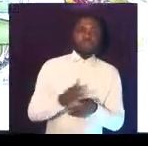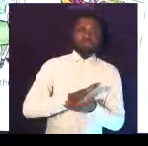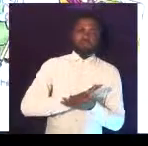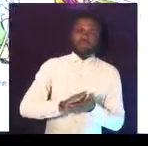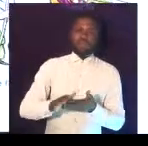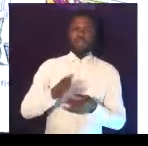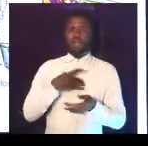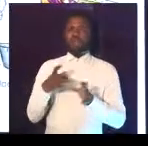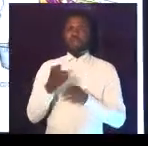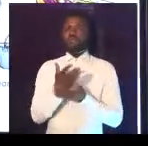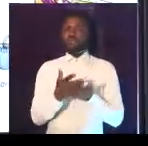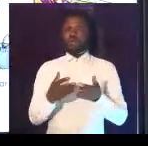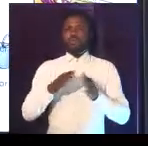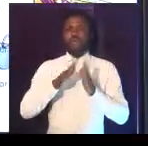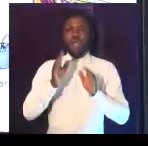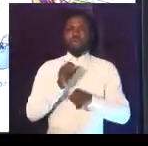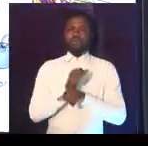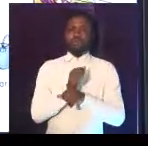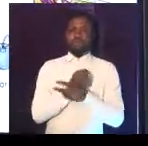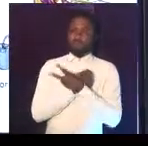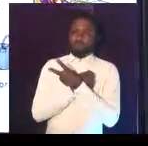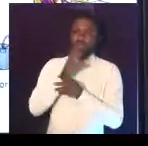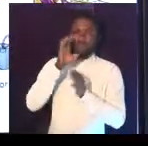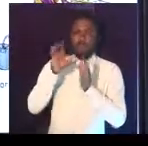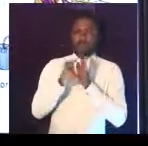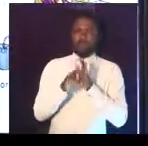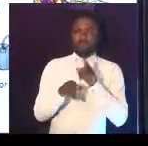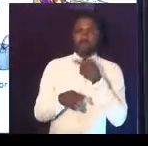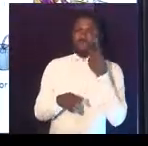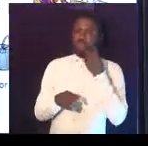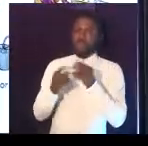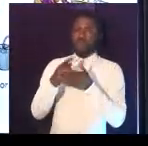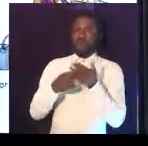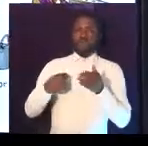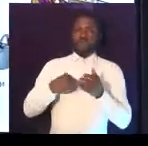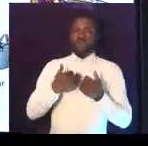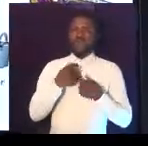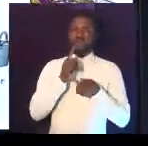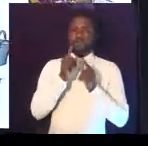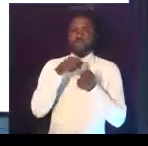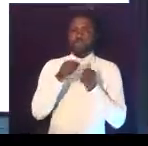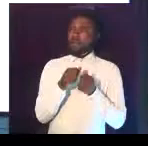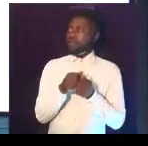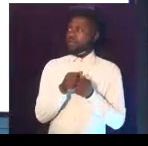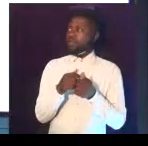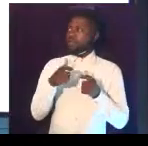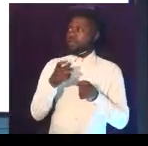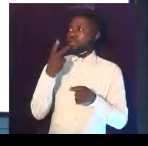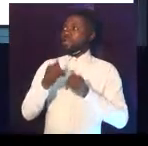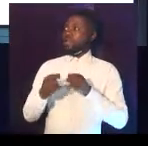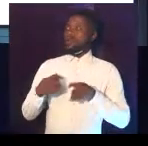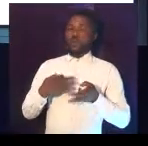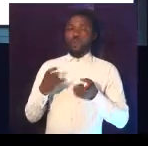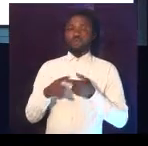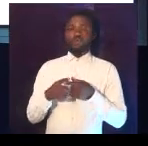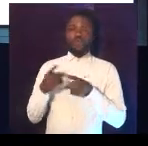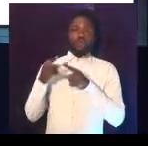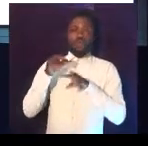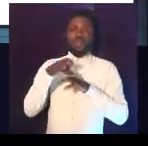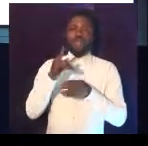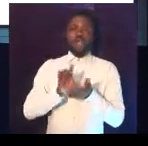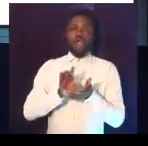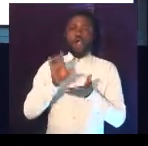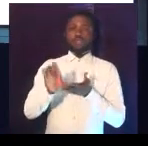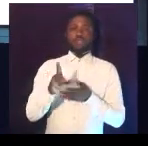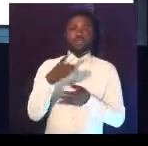the rubbish out, make the bed, and some others. Look at the pictures there, you see what we have talked about. Finally, we want to look